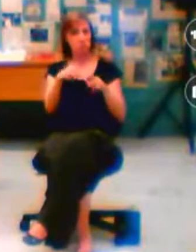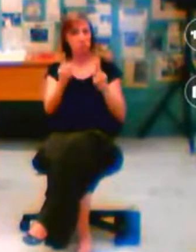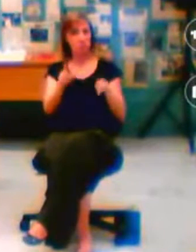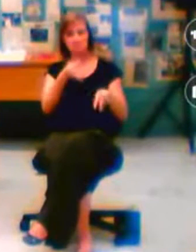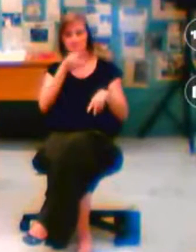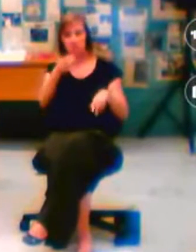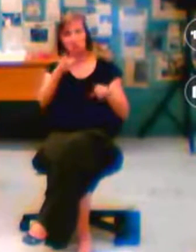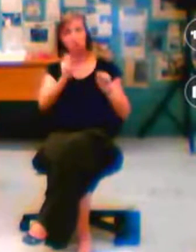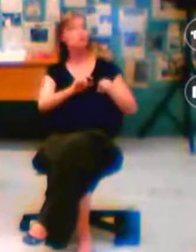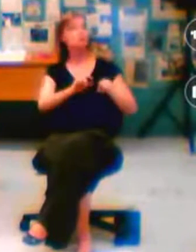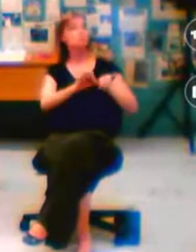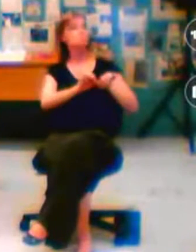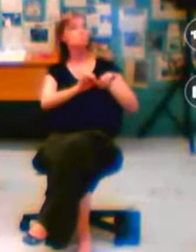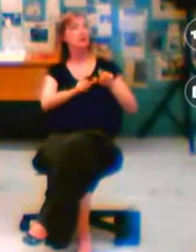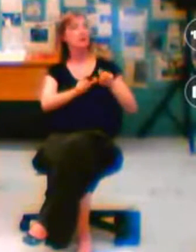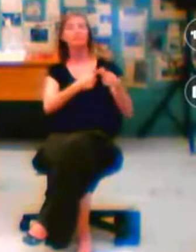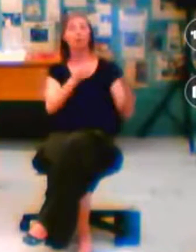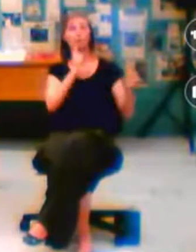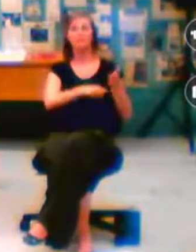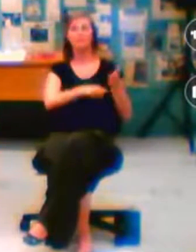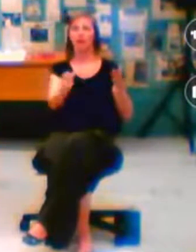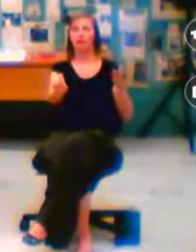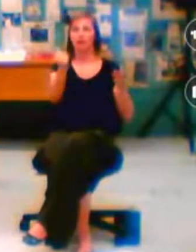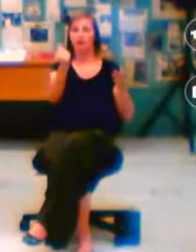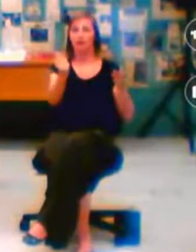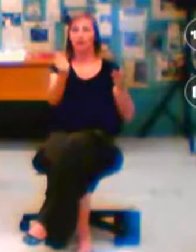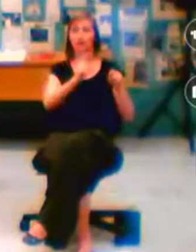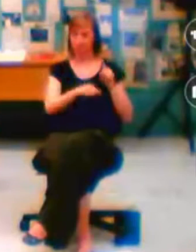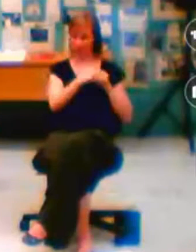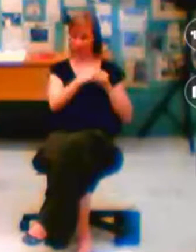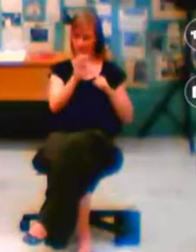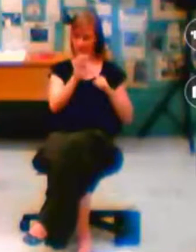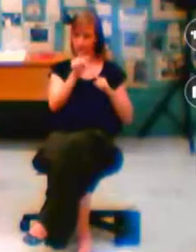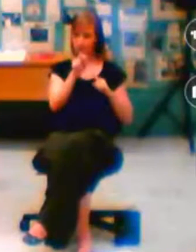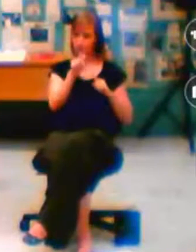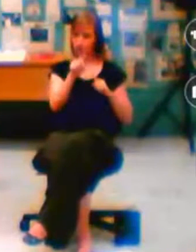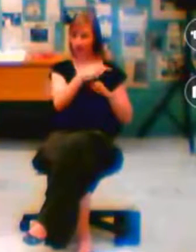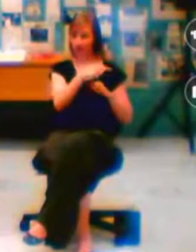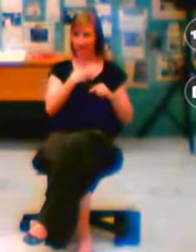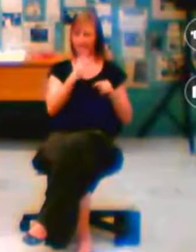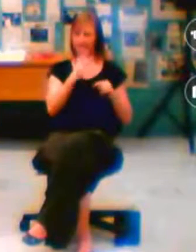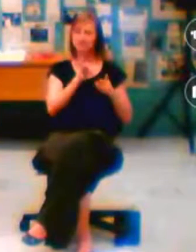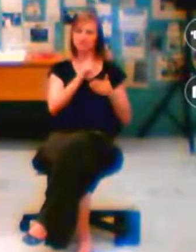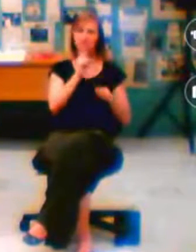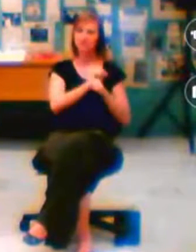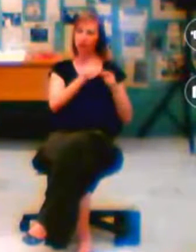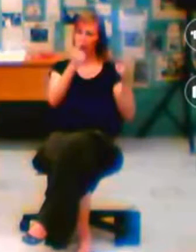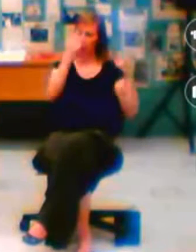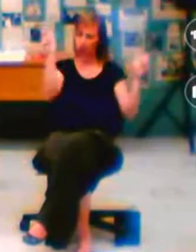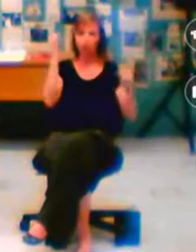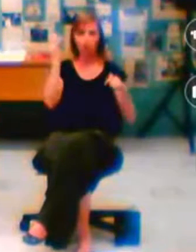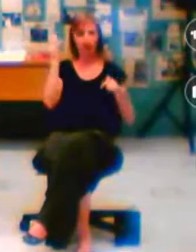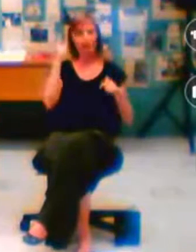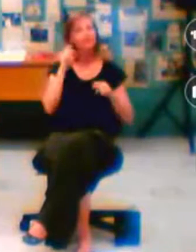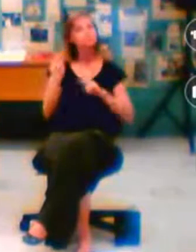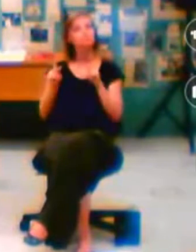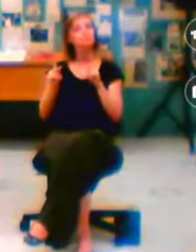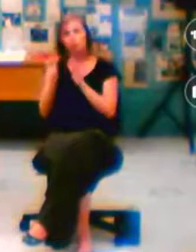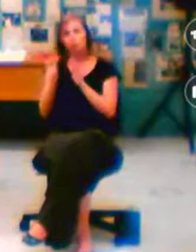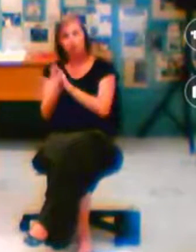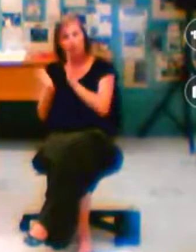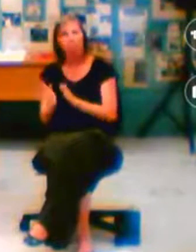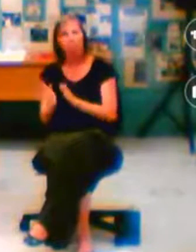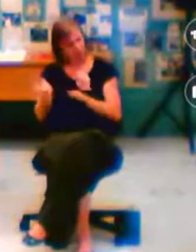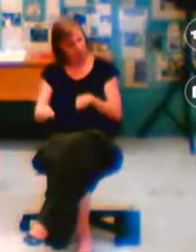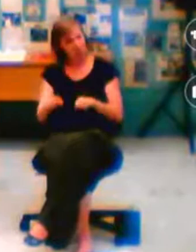Medicare has a very clean claim system to the point where if you simply, and you're a scam artist, and you simply just put the right kind of